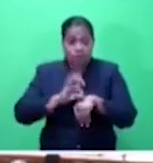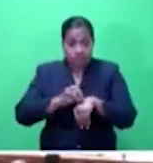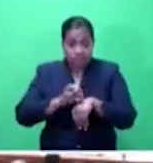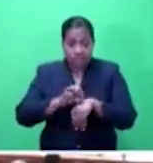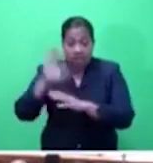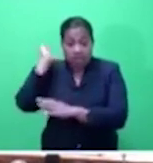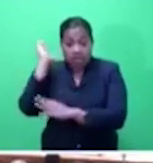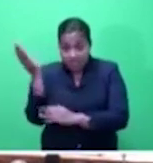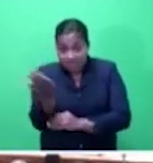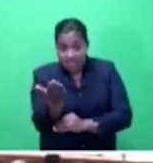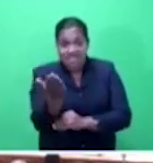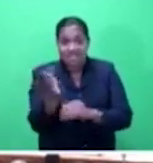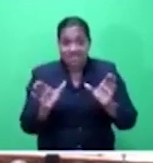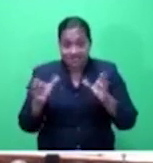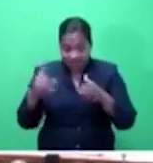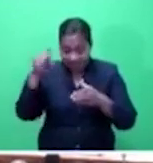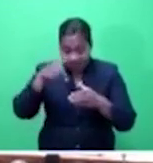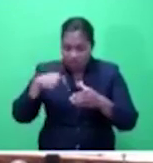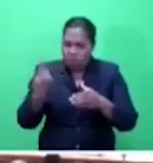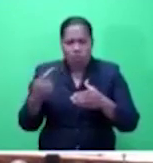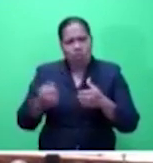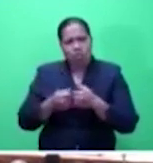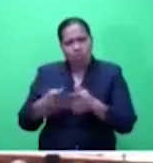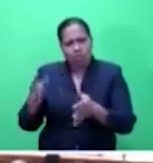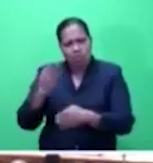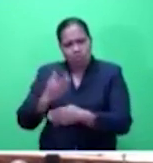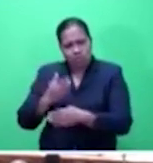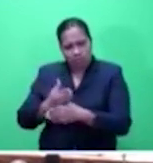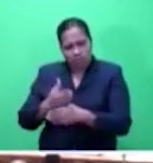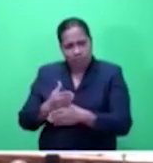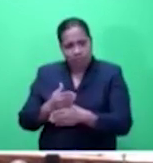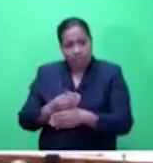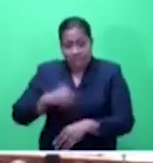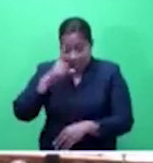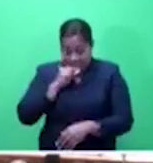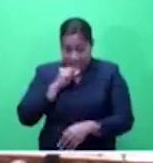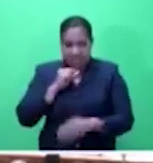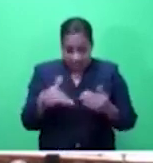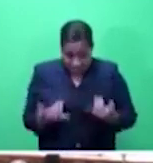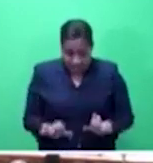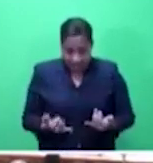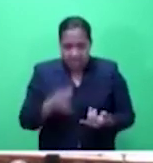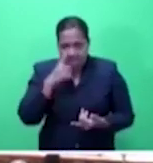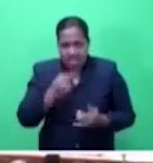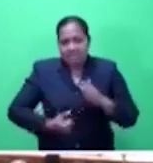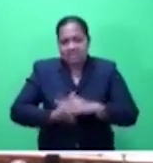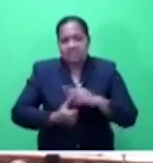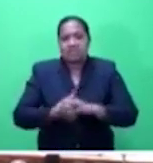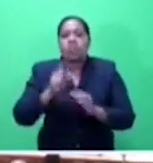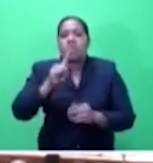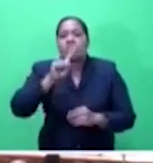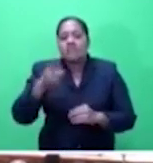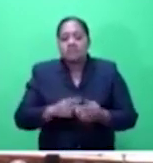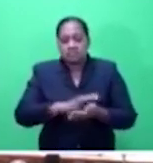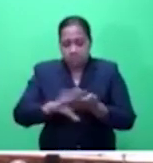lost their jobs or have had their hours cut since 1st February 2020 can, for now, access an initial $1,000 from